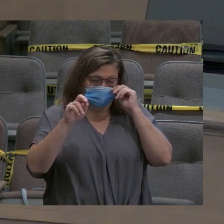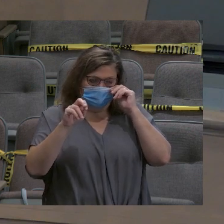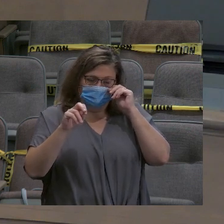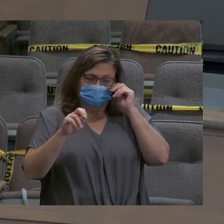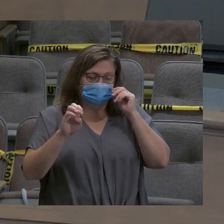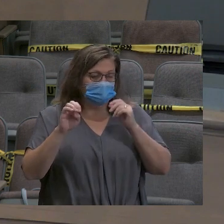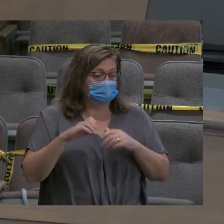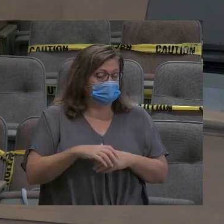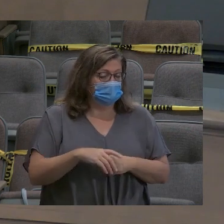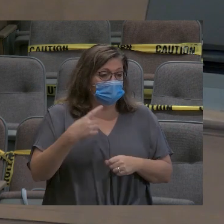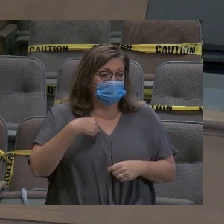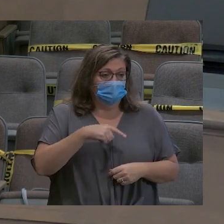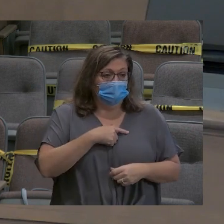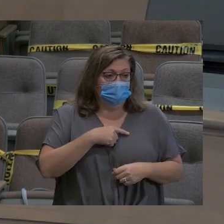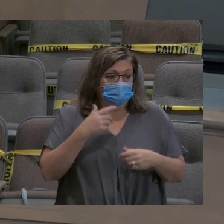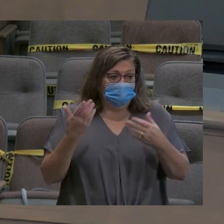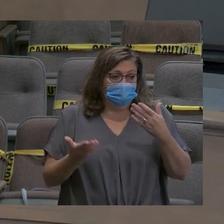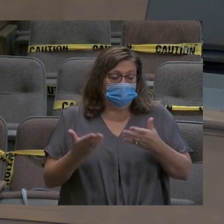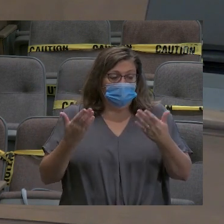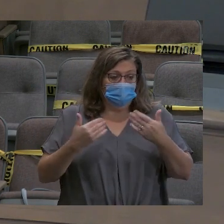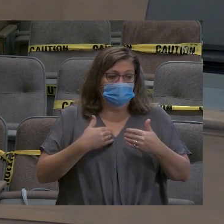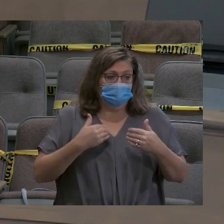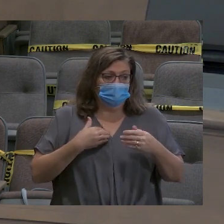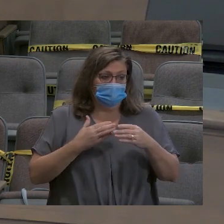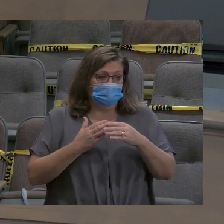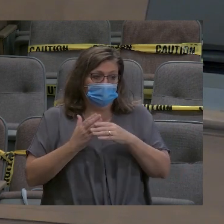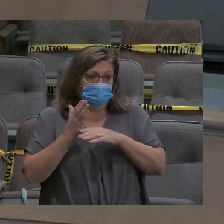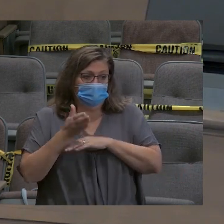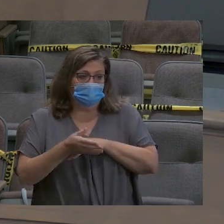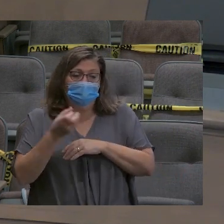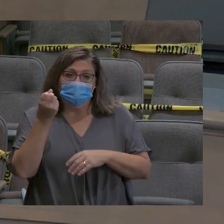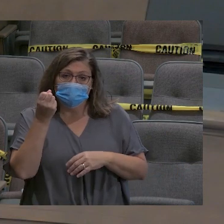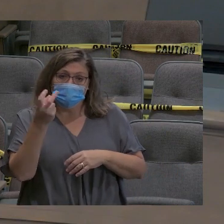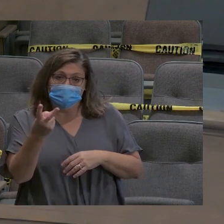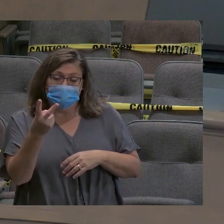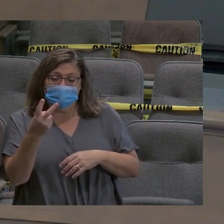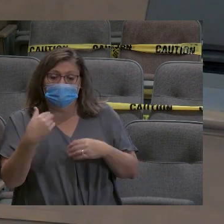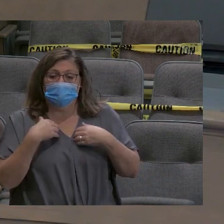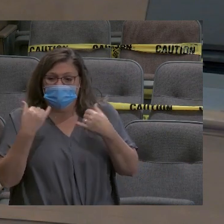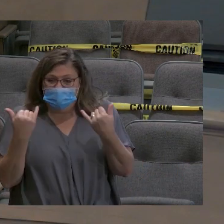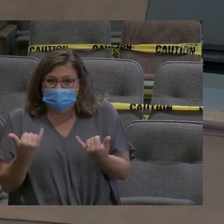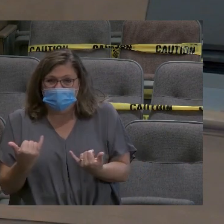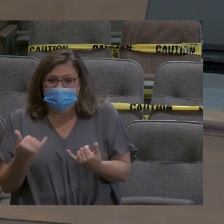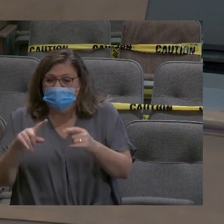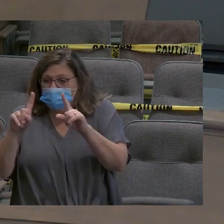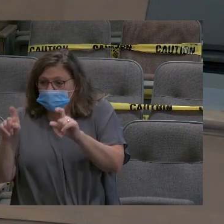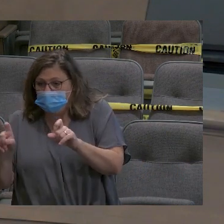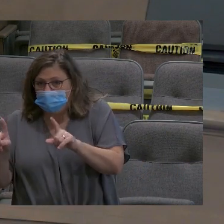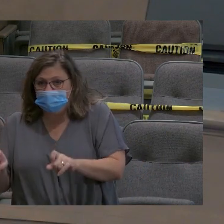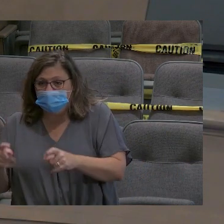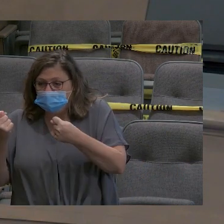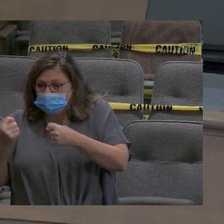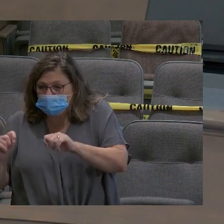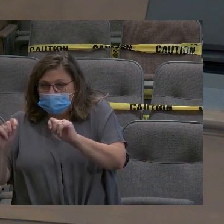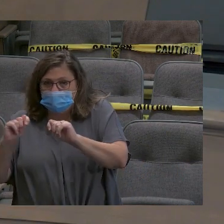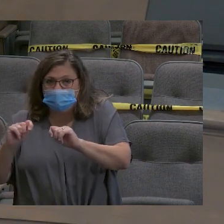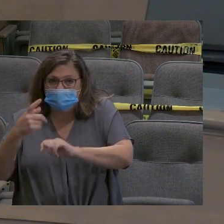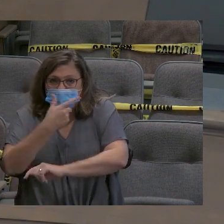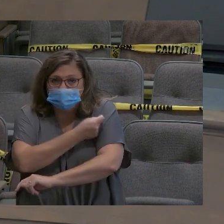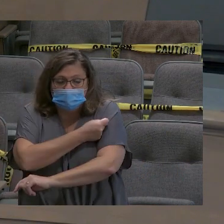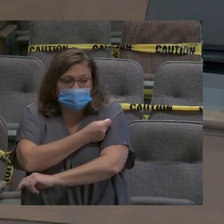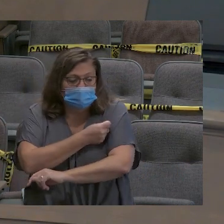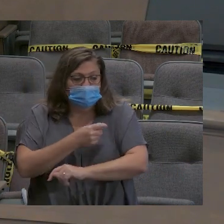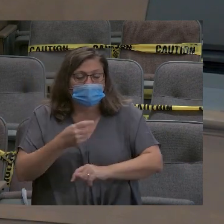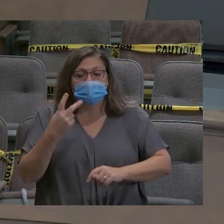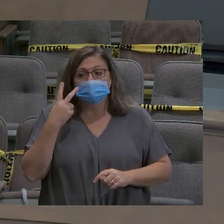probably a handful, 12 or more, that have active clinical trials that are going, and at least to date are